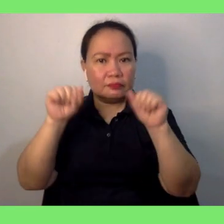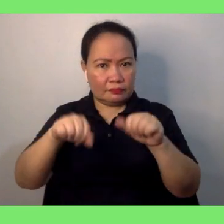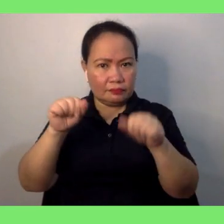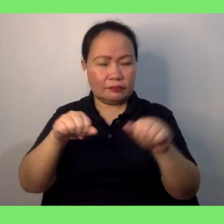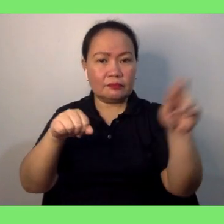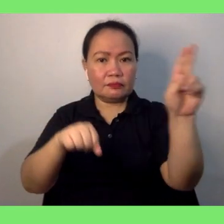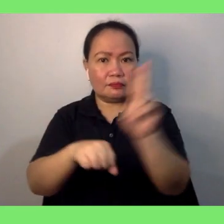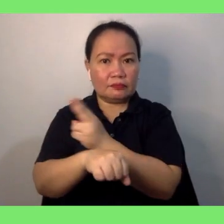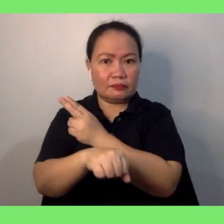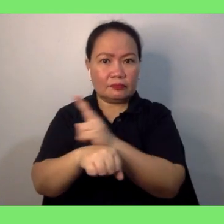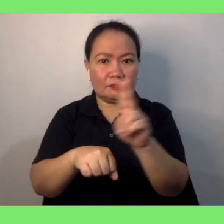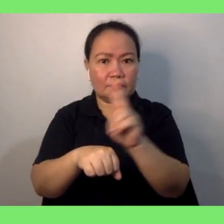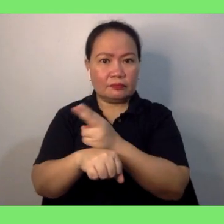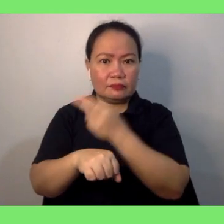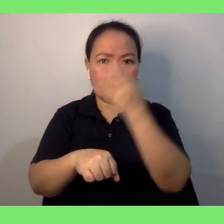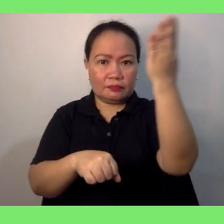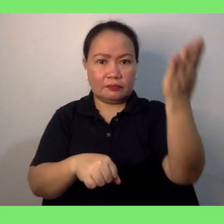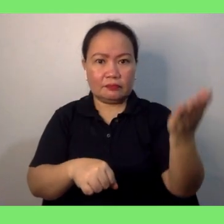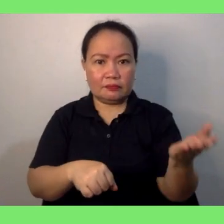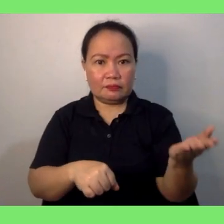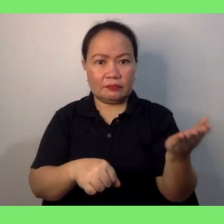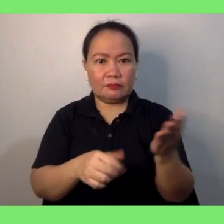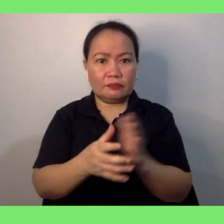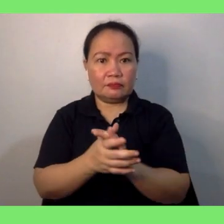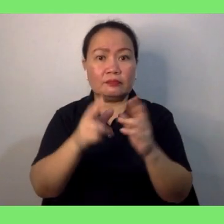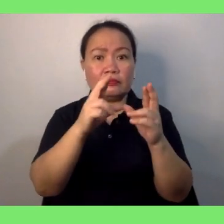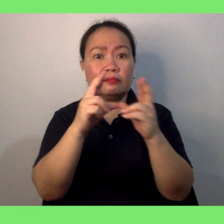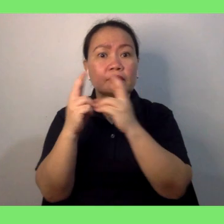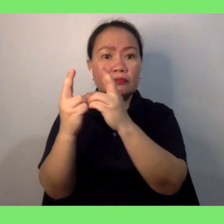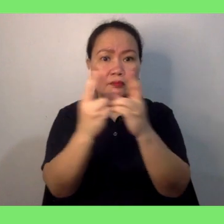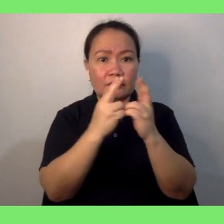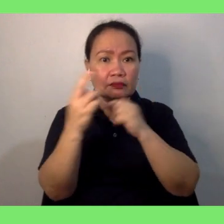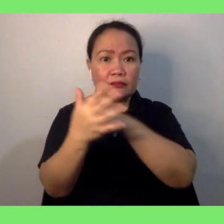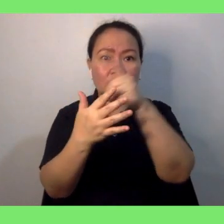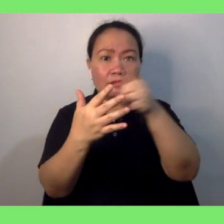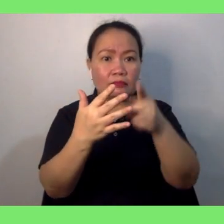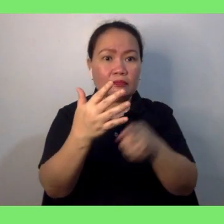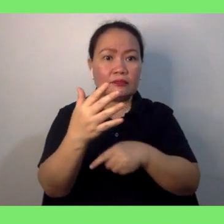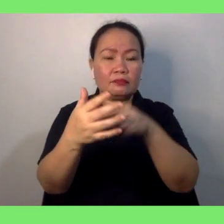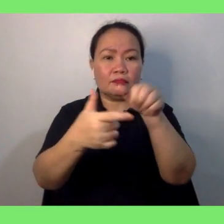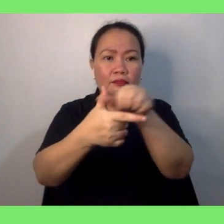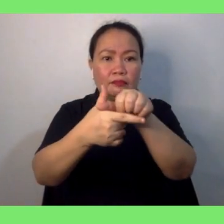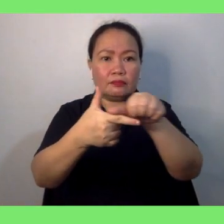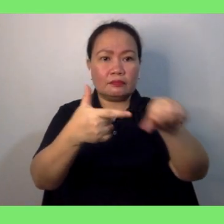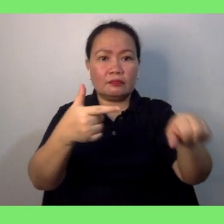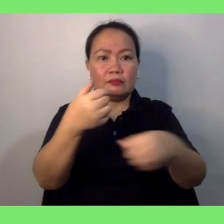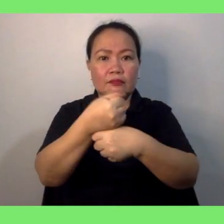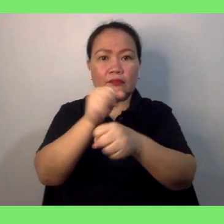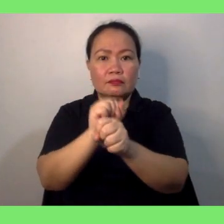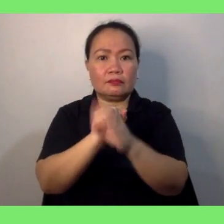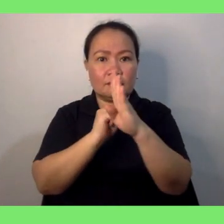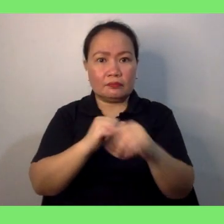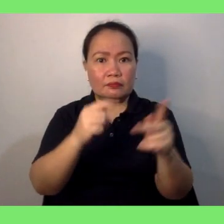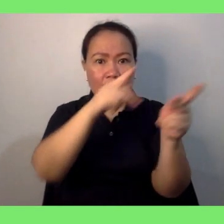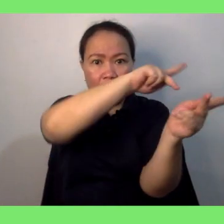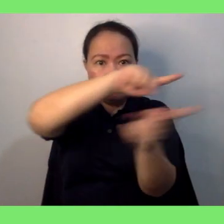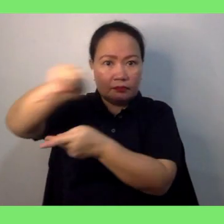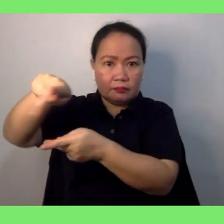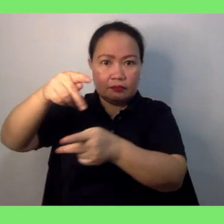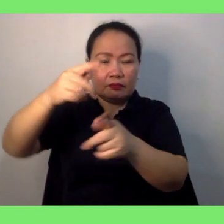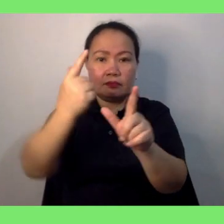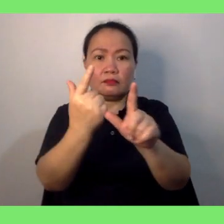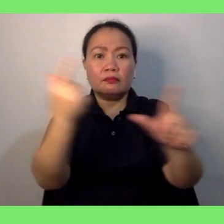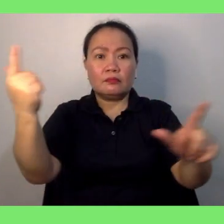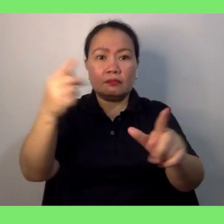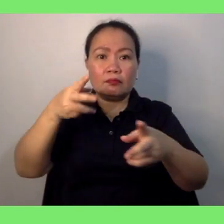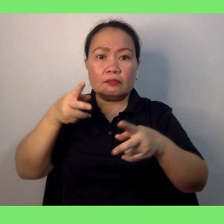pwede nating gamitin dahil ito yung relationship among angles formed by parallel lines